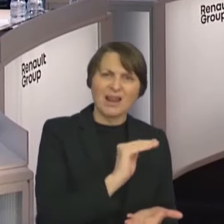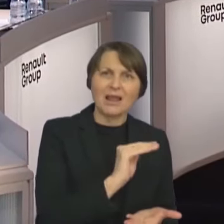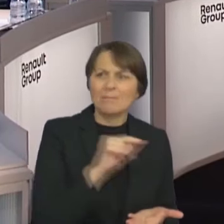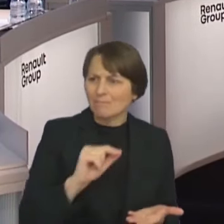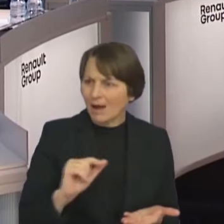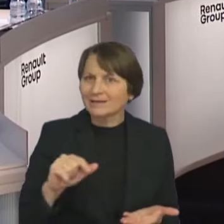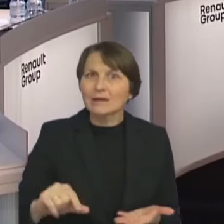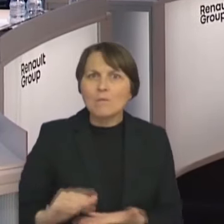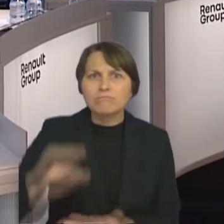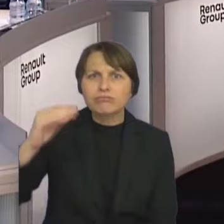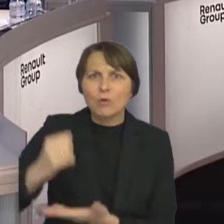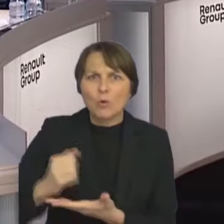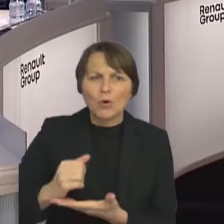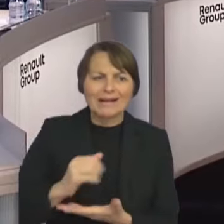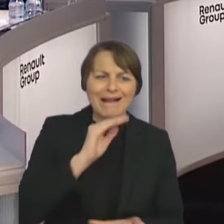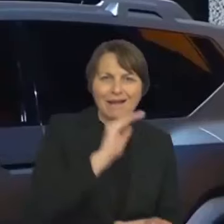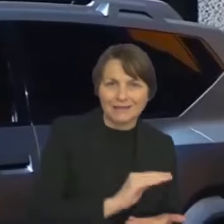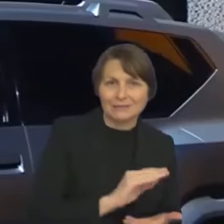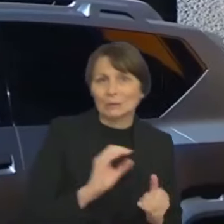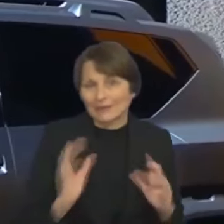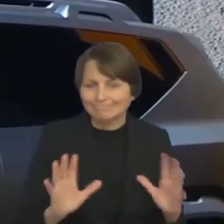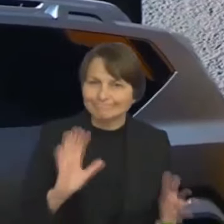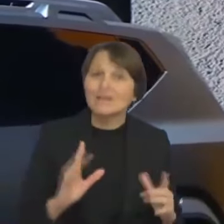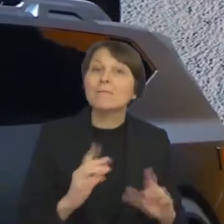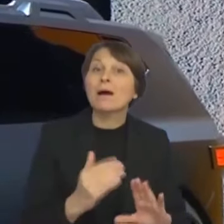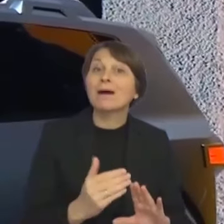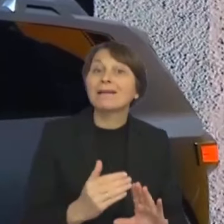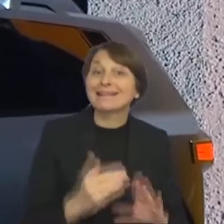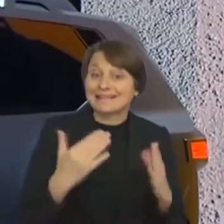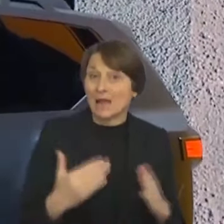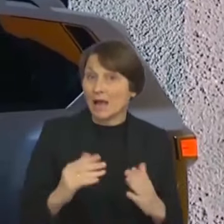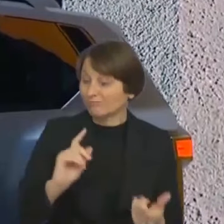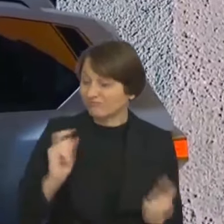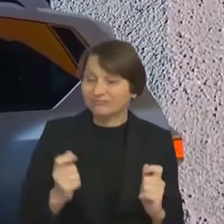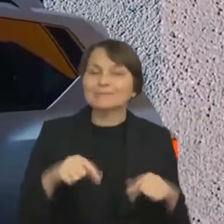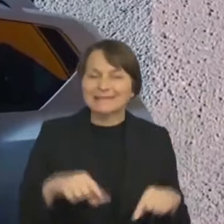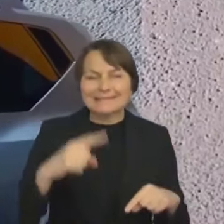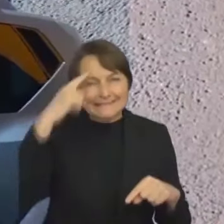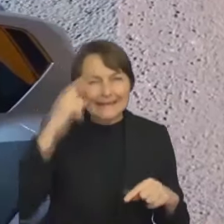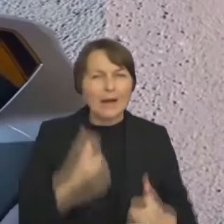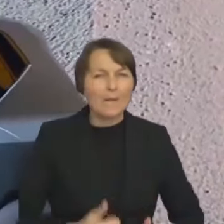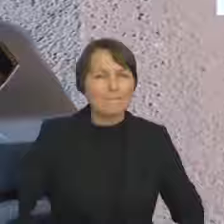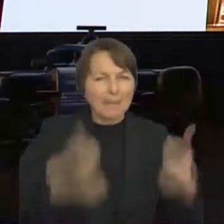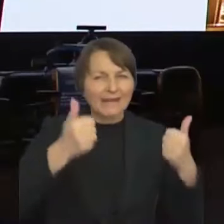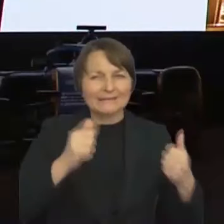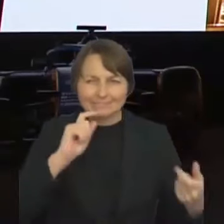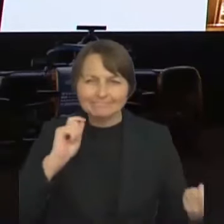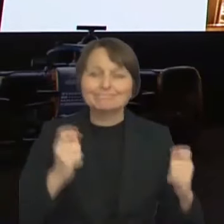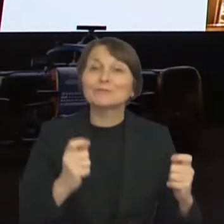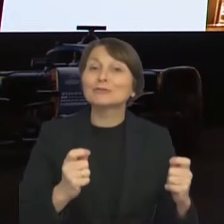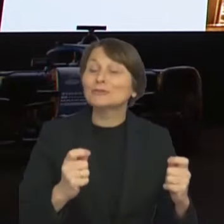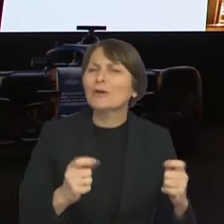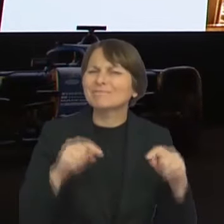about doing things better than before. That is what gives meaning to our new environmental and